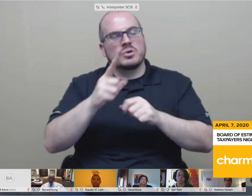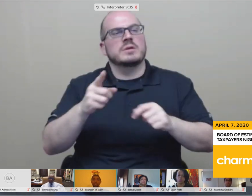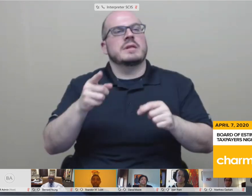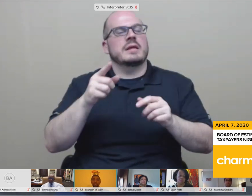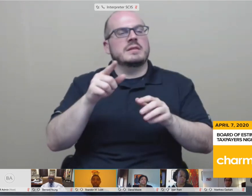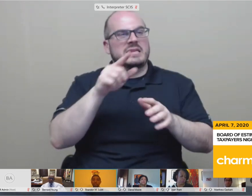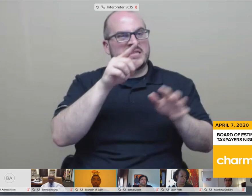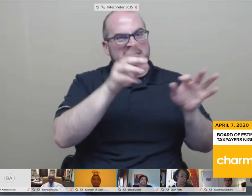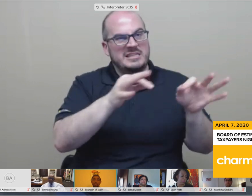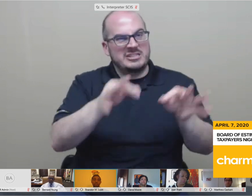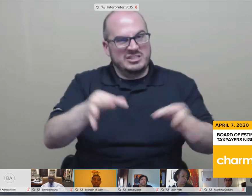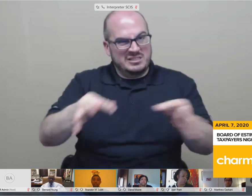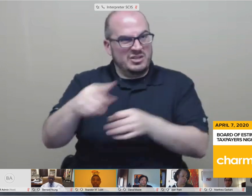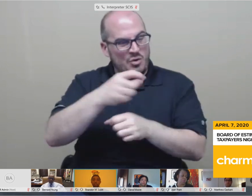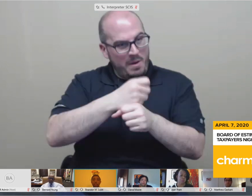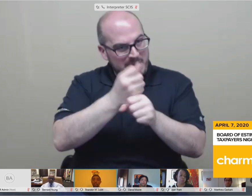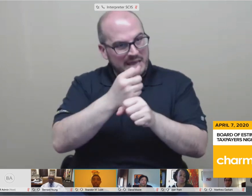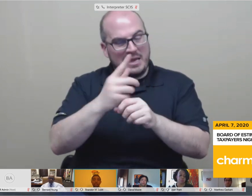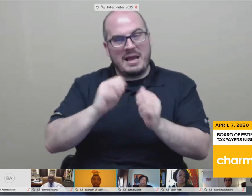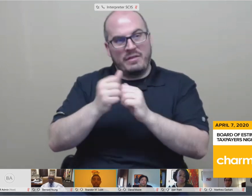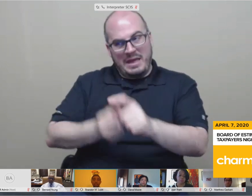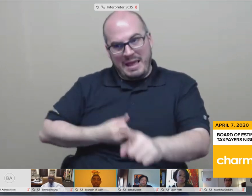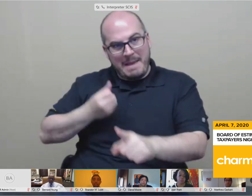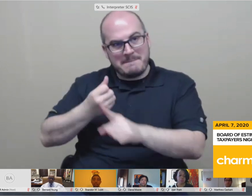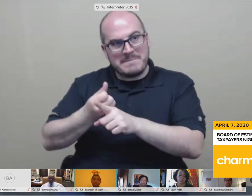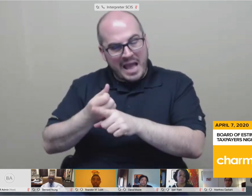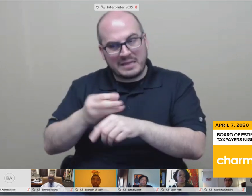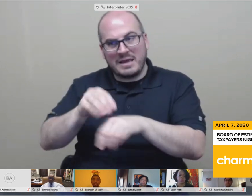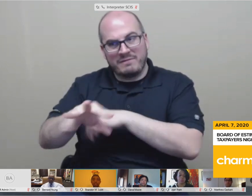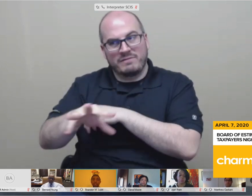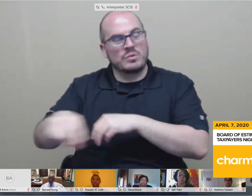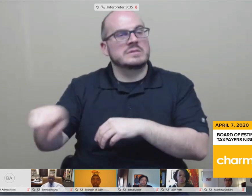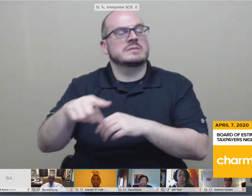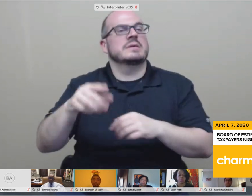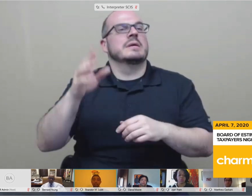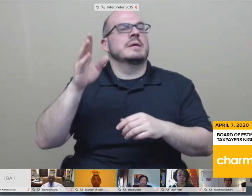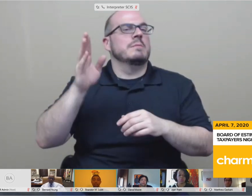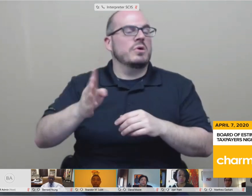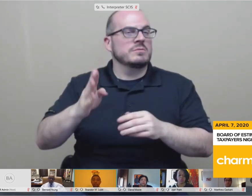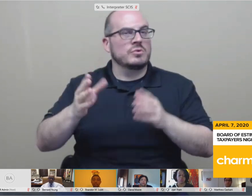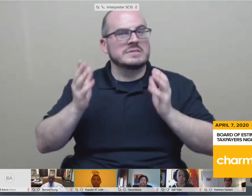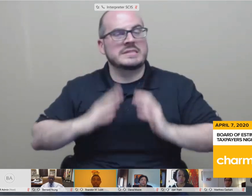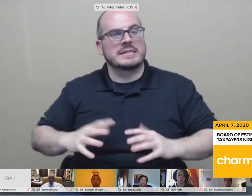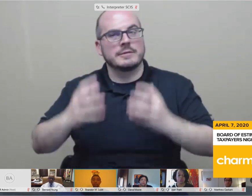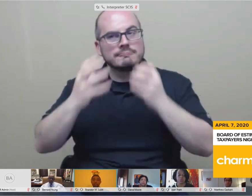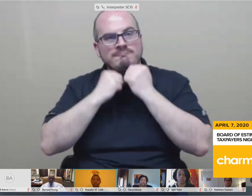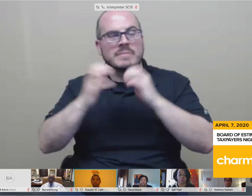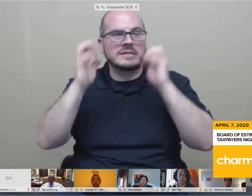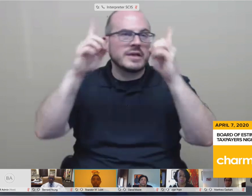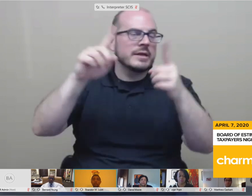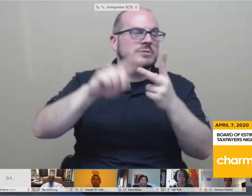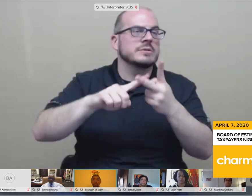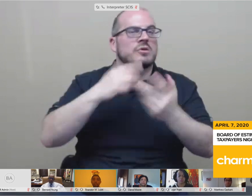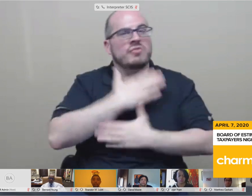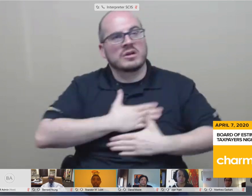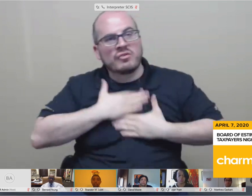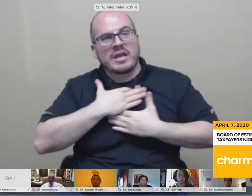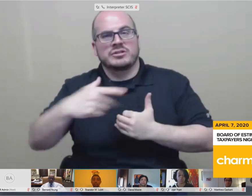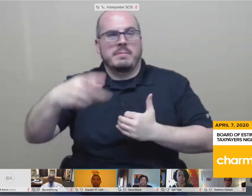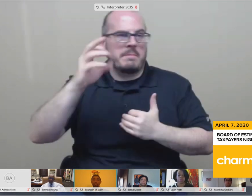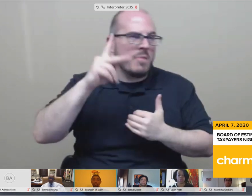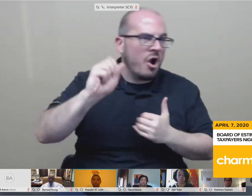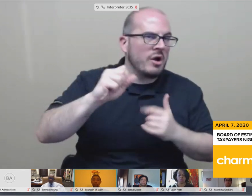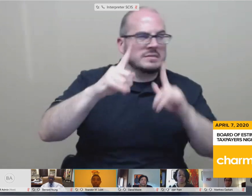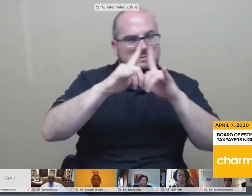on, the things that they want to see expanded, like the city's commitment to education, recreation and parks. Talk about how you guys